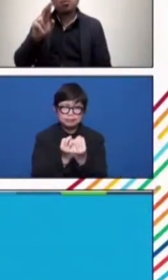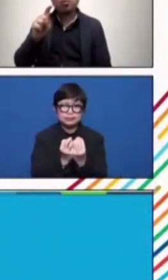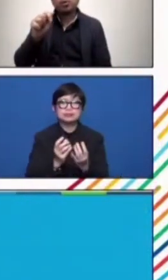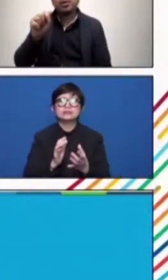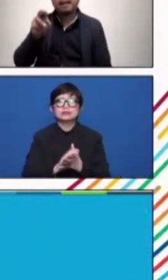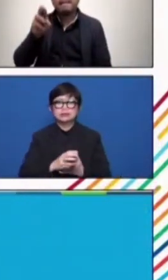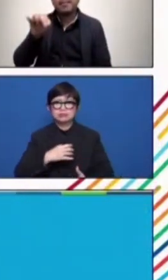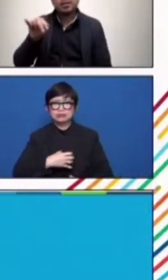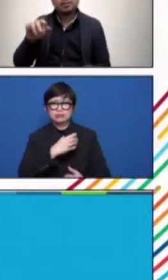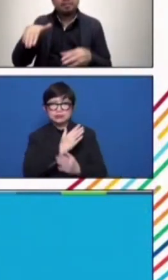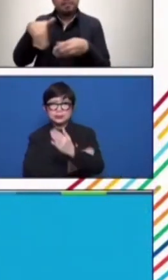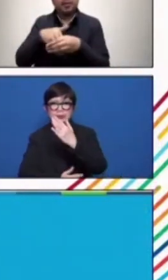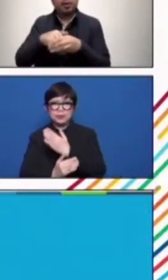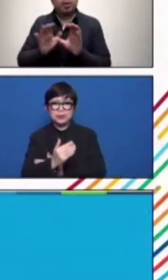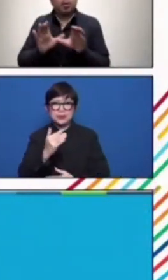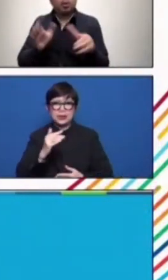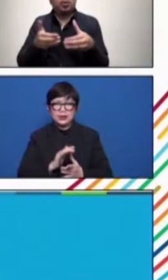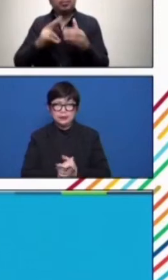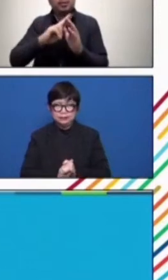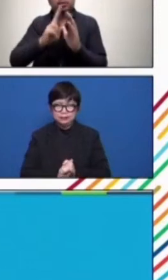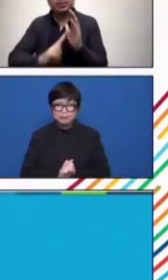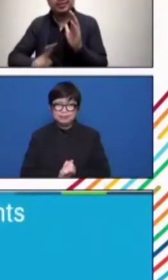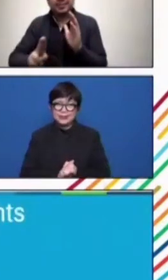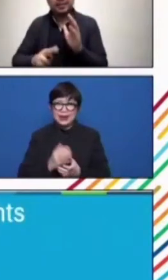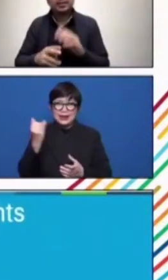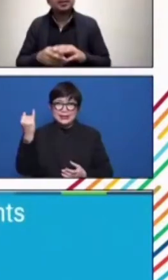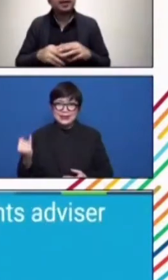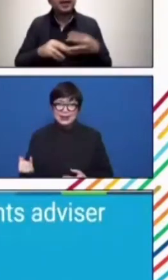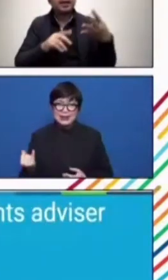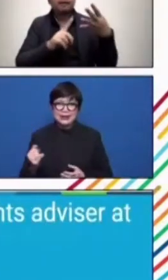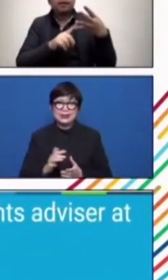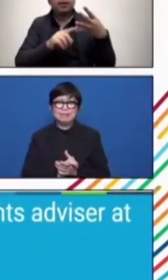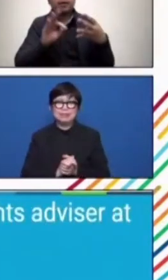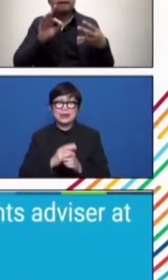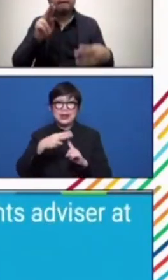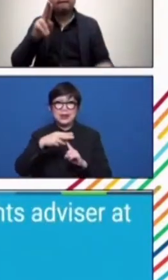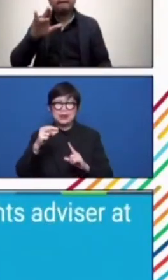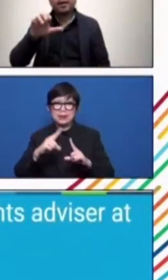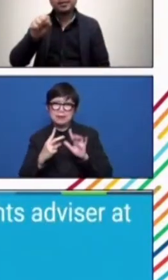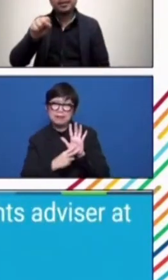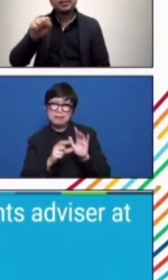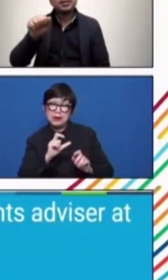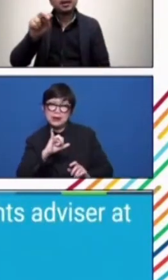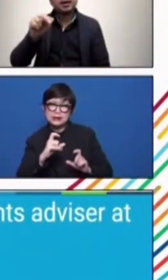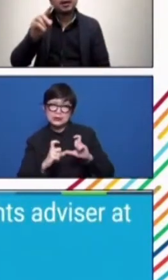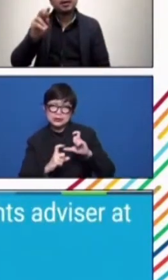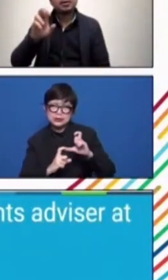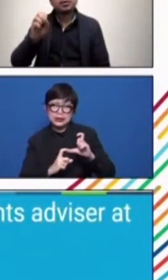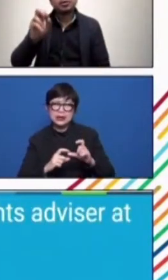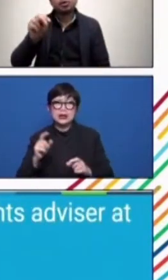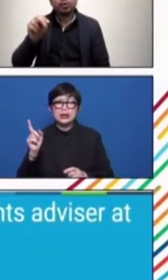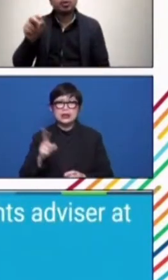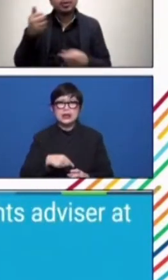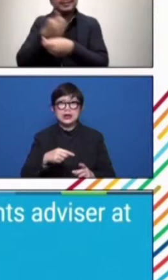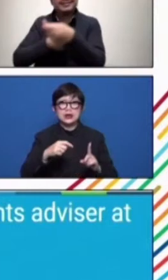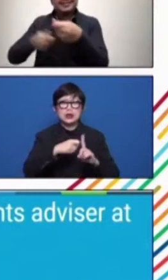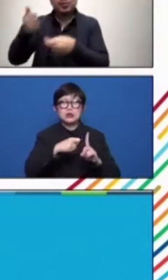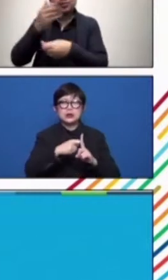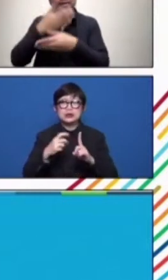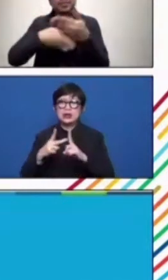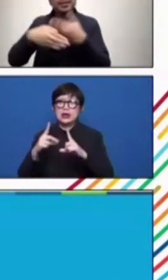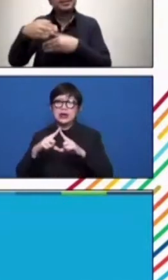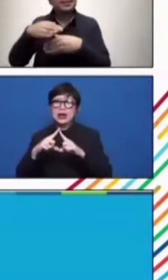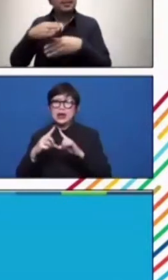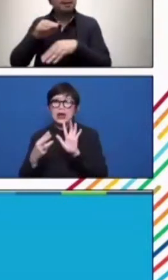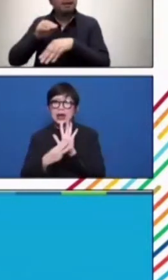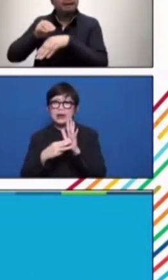Anderson whose senior disability rights advisor at the New Zealand Human Rights Commission the answers to the two rounds of